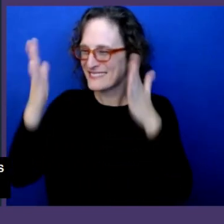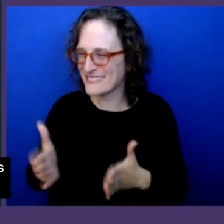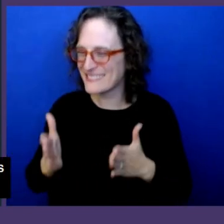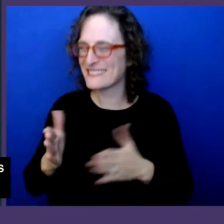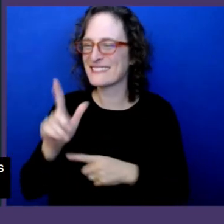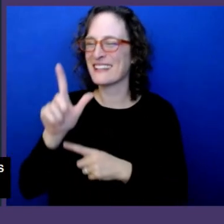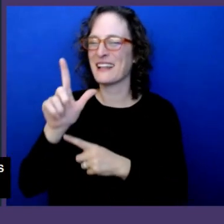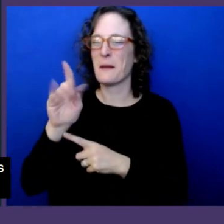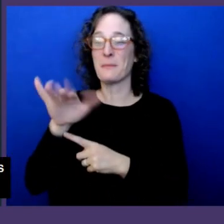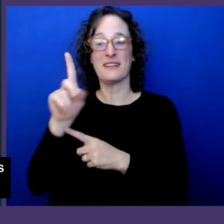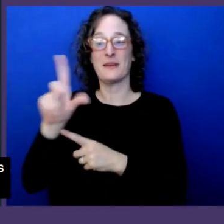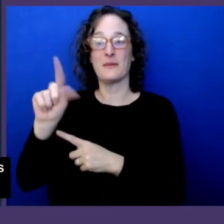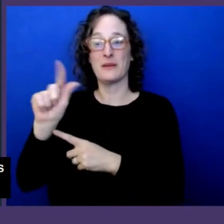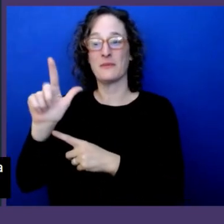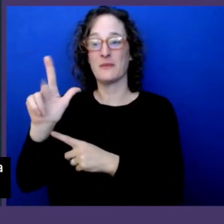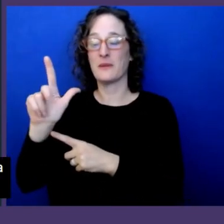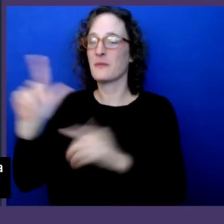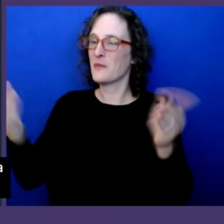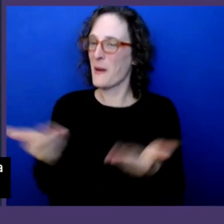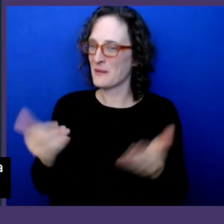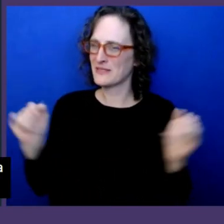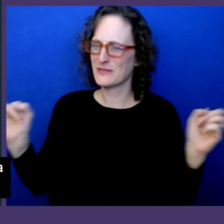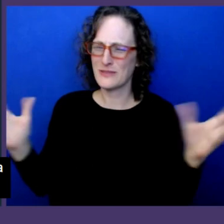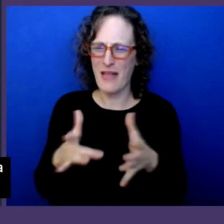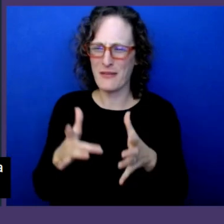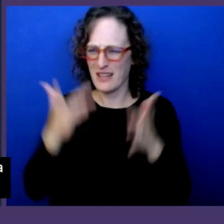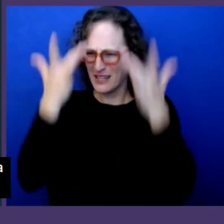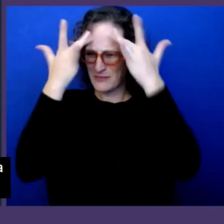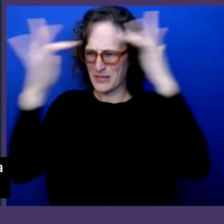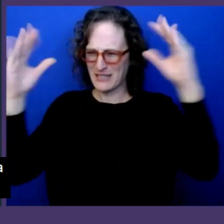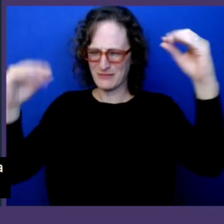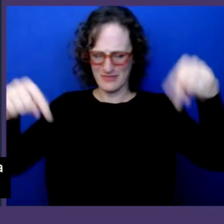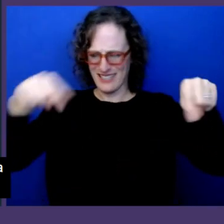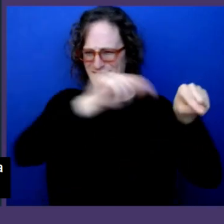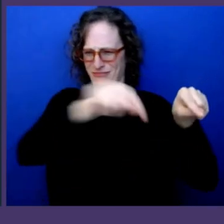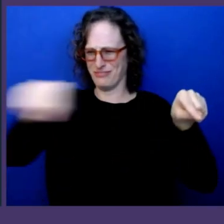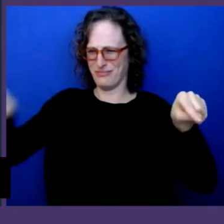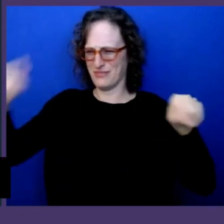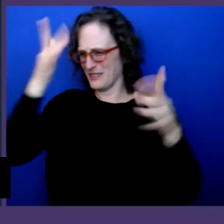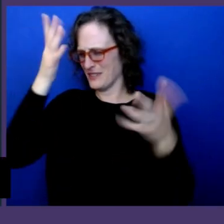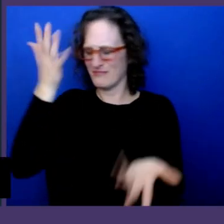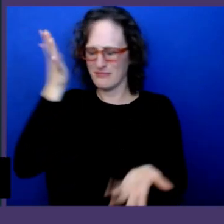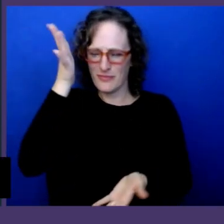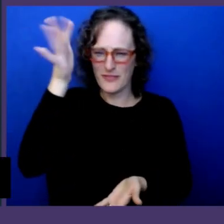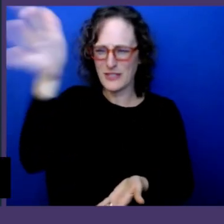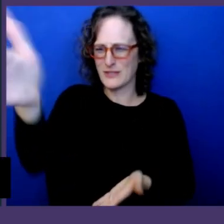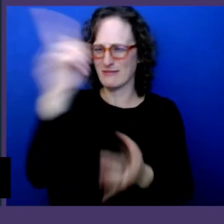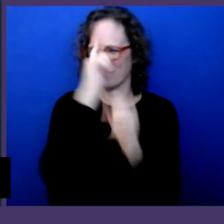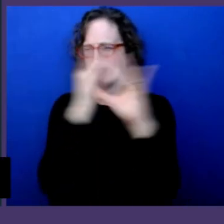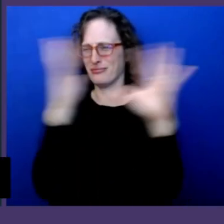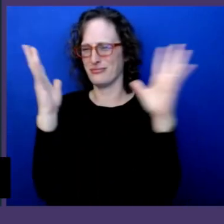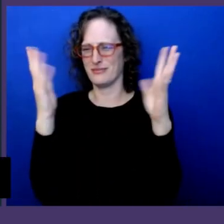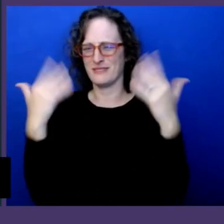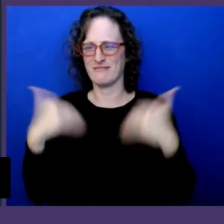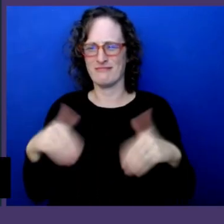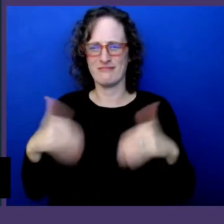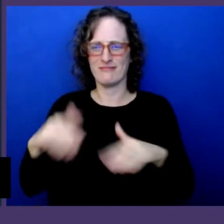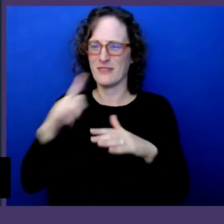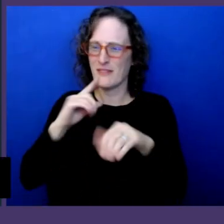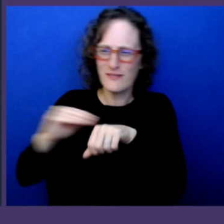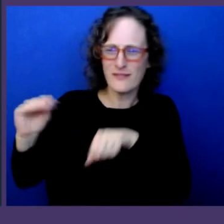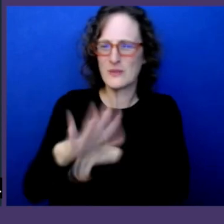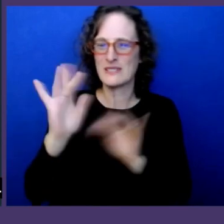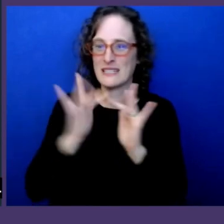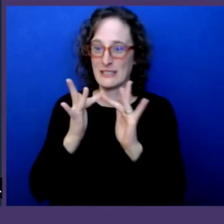other. You are the architects of the future, the visionaries molding the digital realm in which humanity thrives. Embrace the limitless